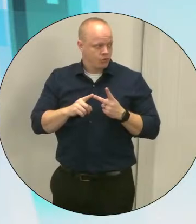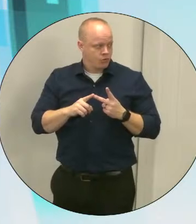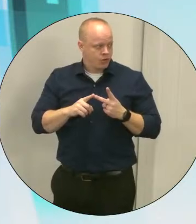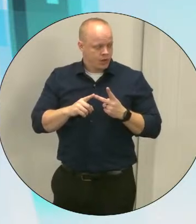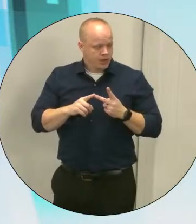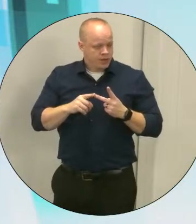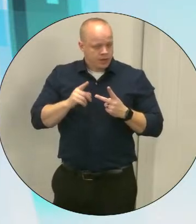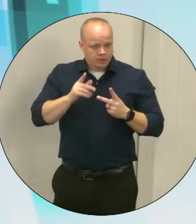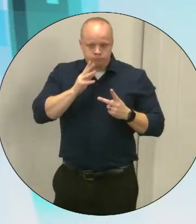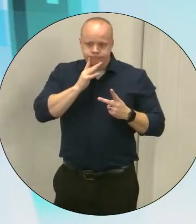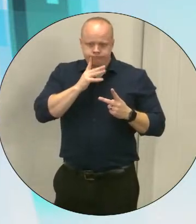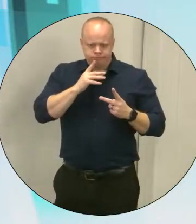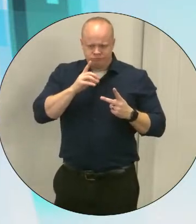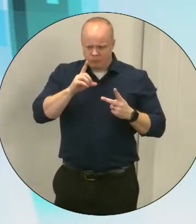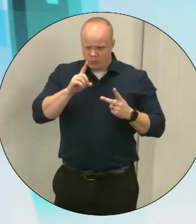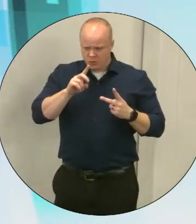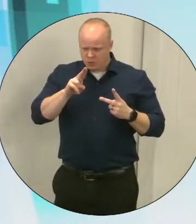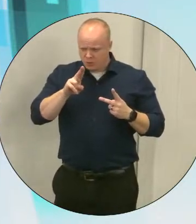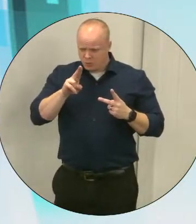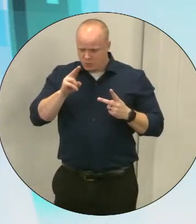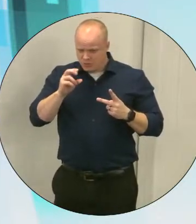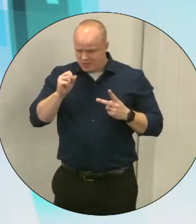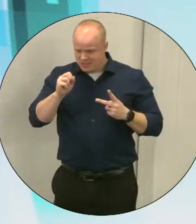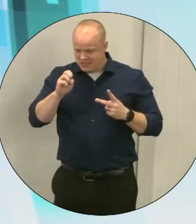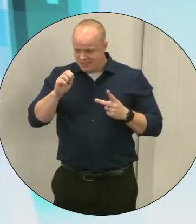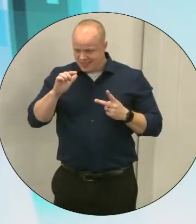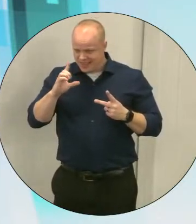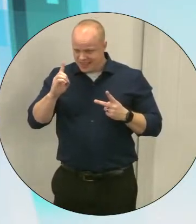but Jusin?